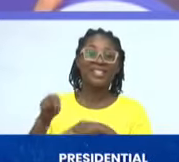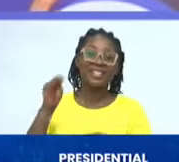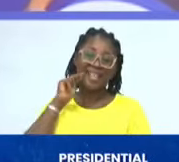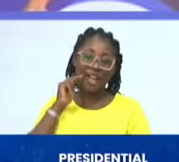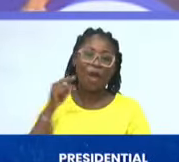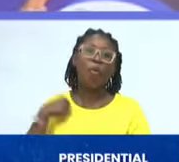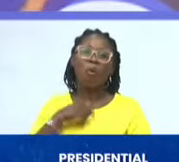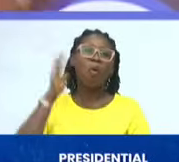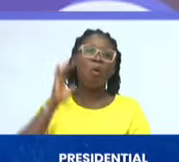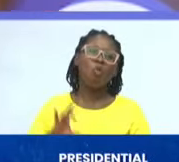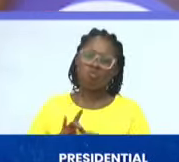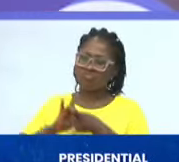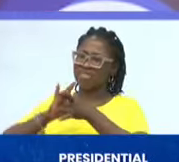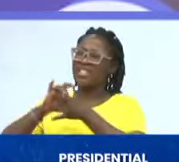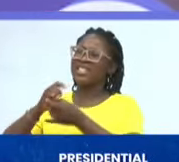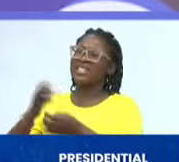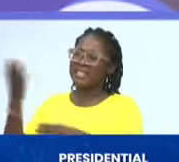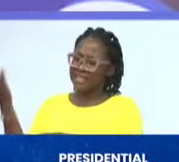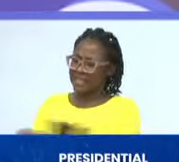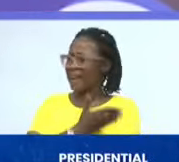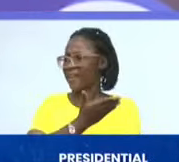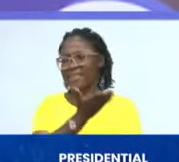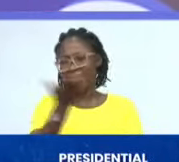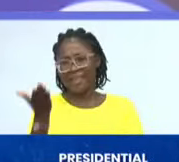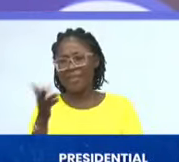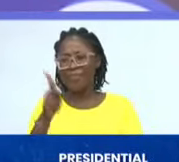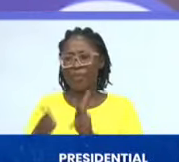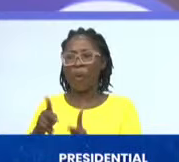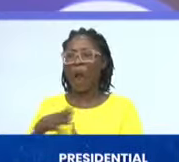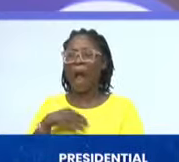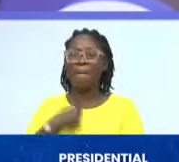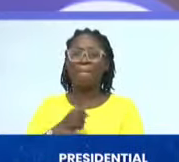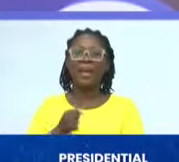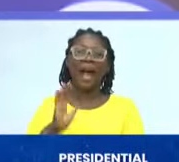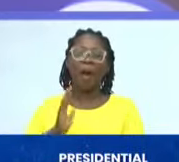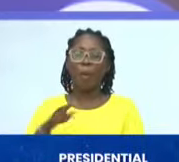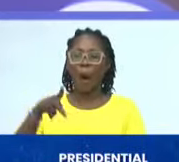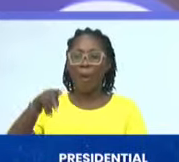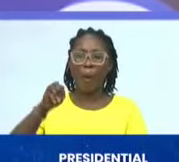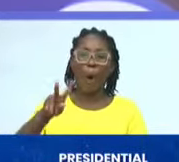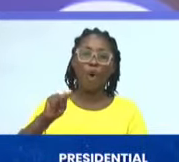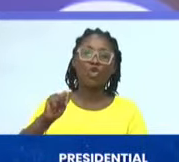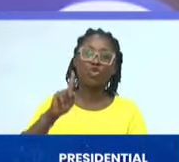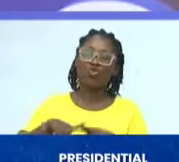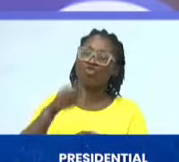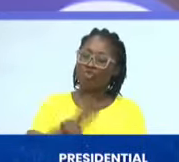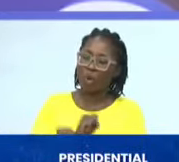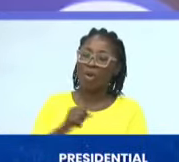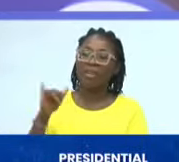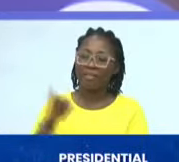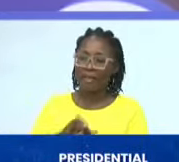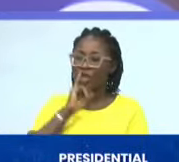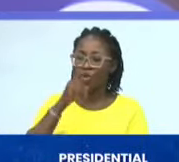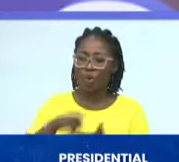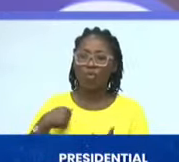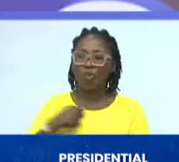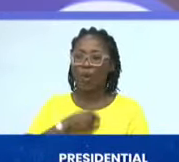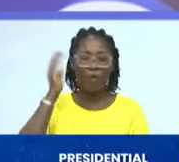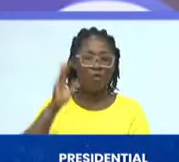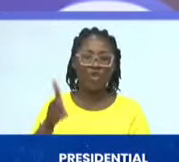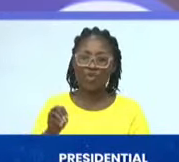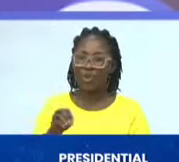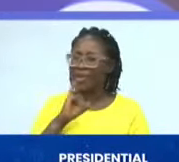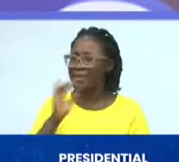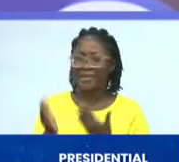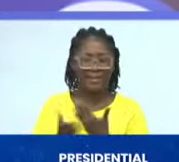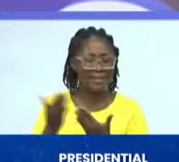confusion and get the country to work. That's what we're going to do. It's simple. There's nothing.